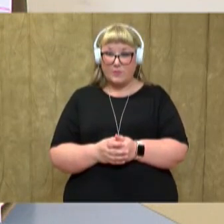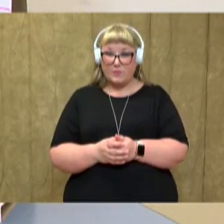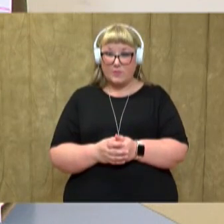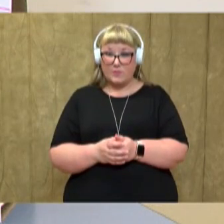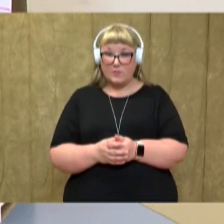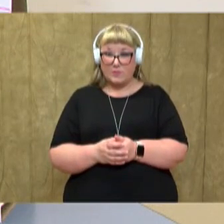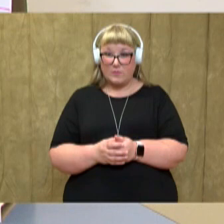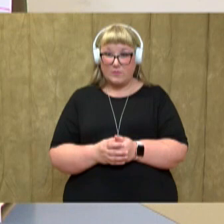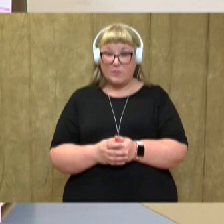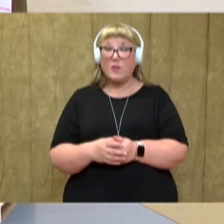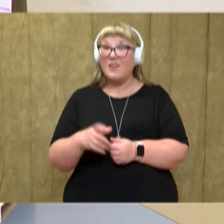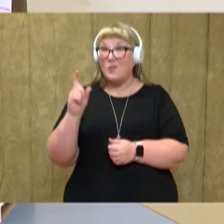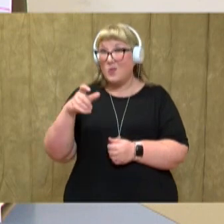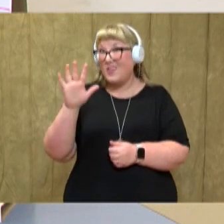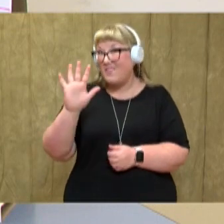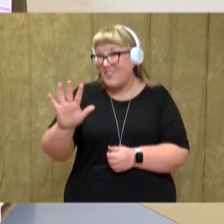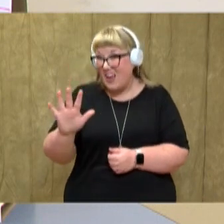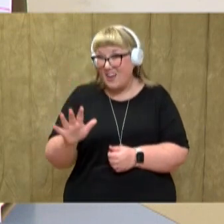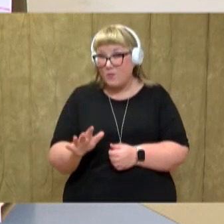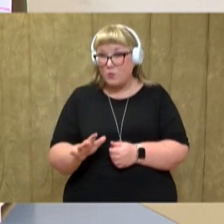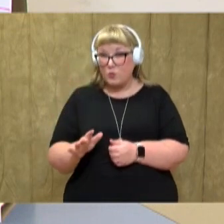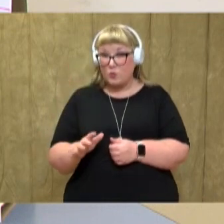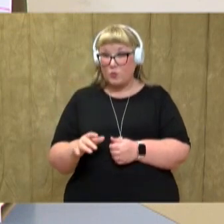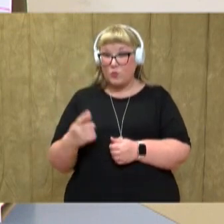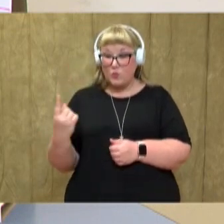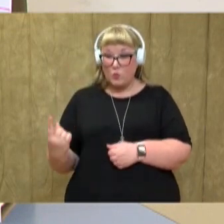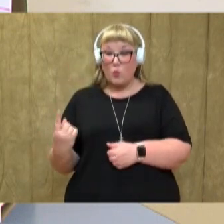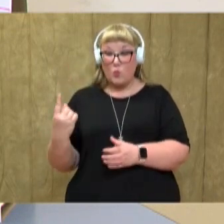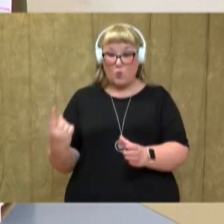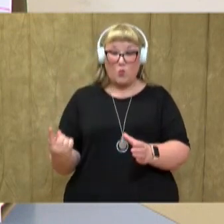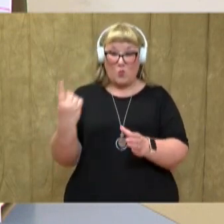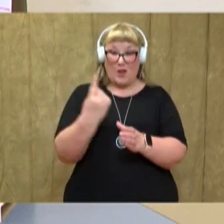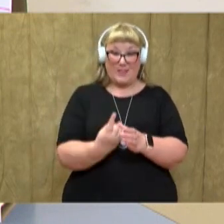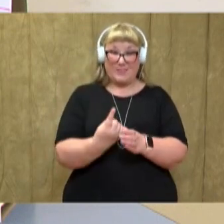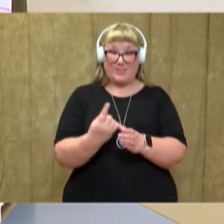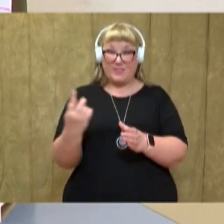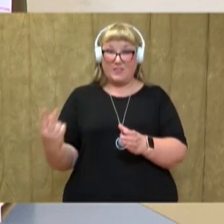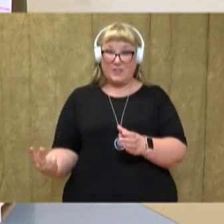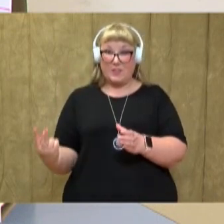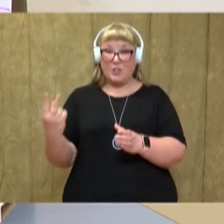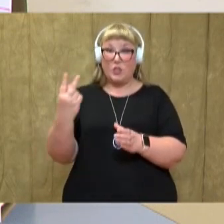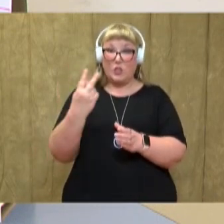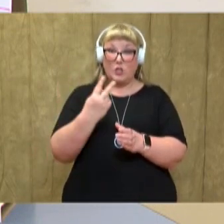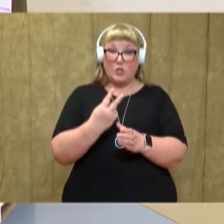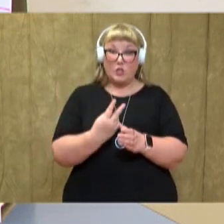We need 5 scoops. 1,